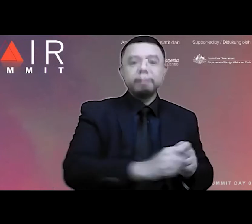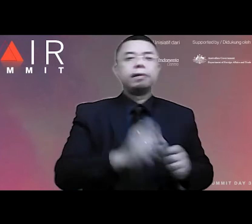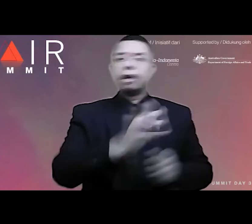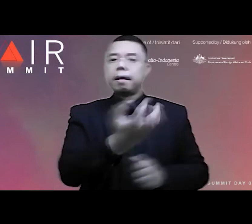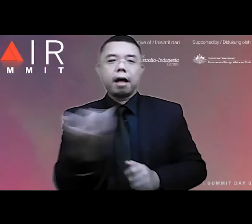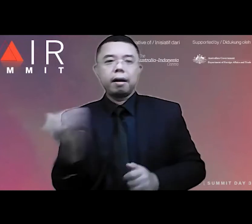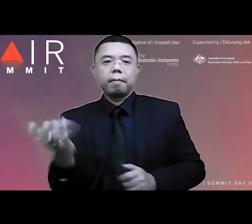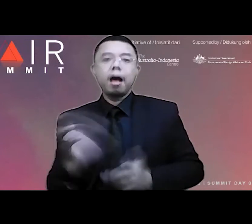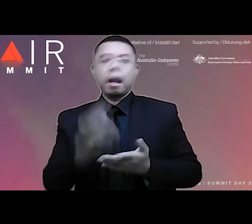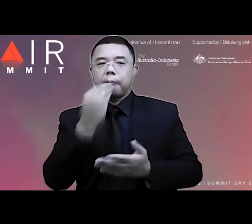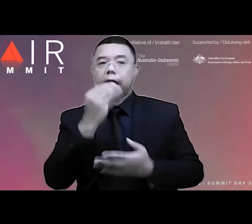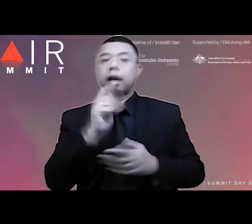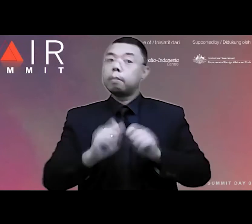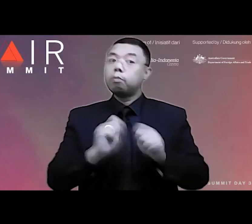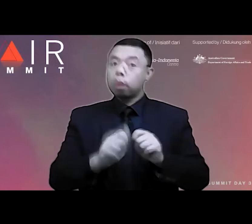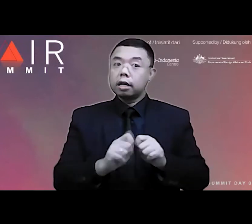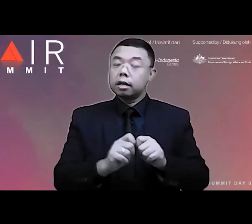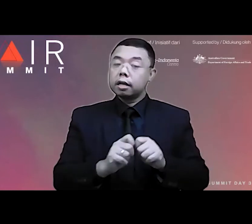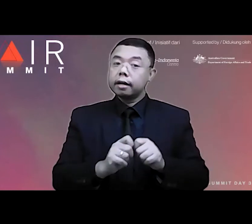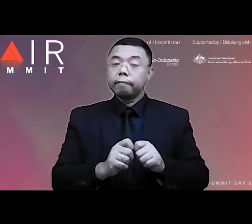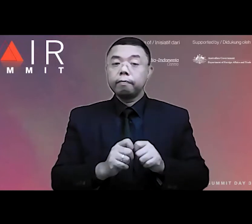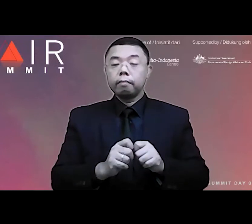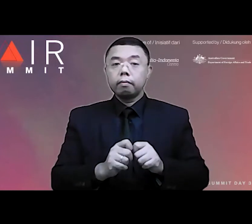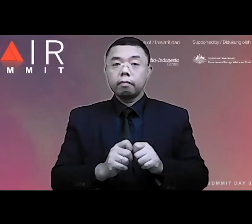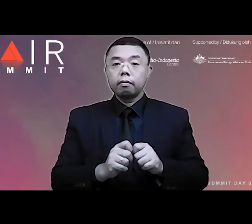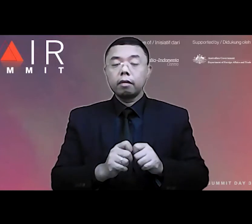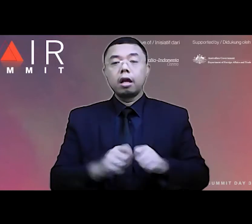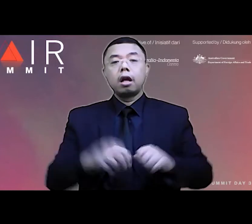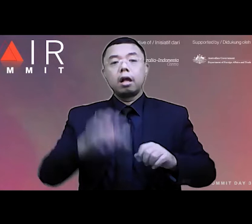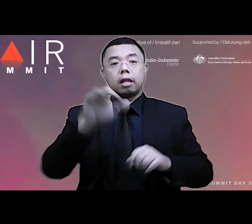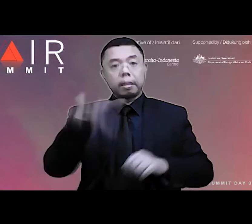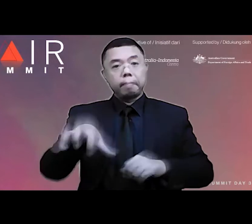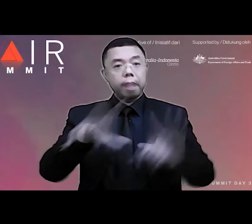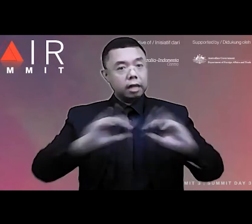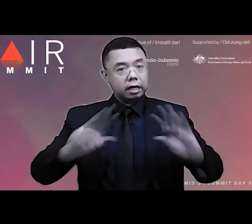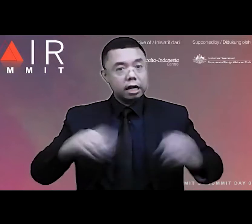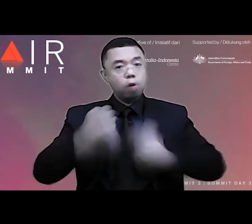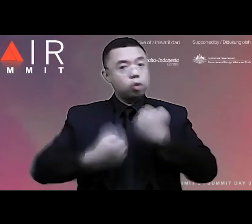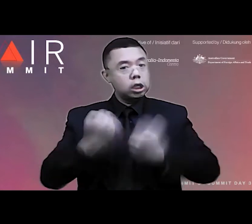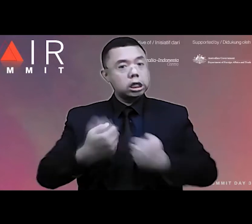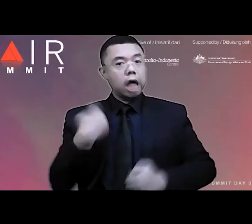and entrepreneurship through the micro and small medium enterprises.